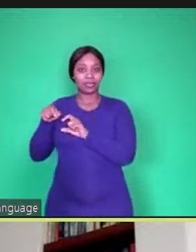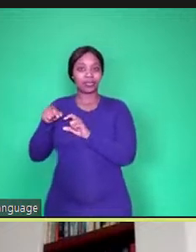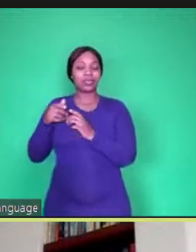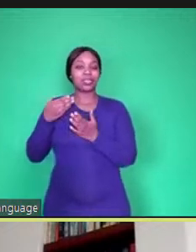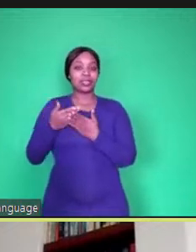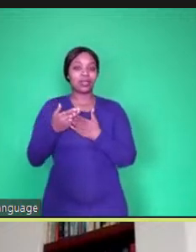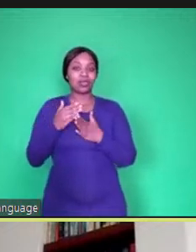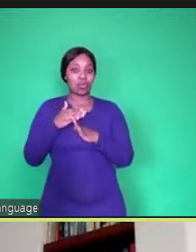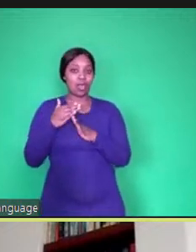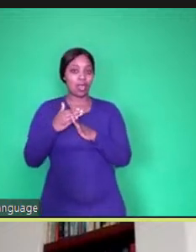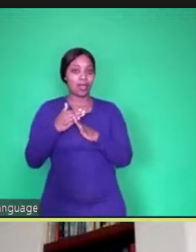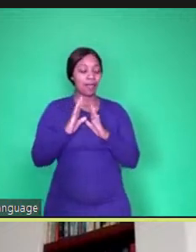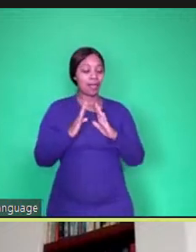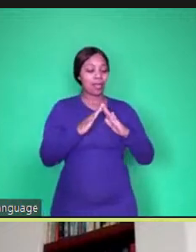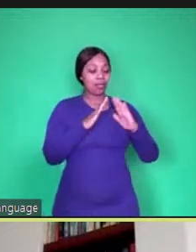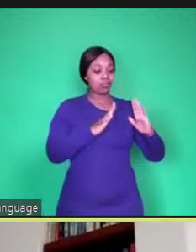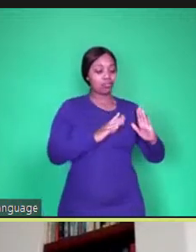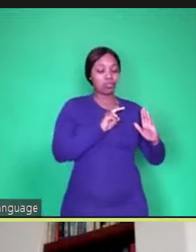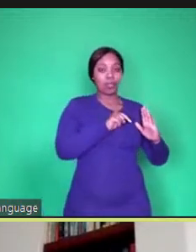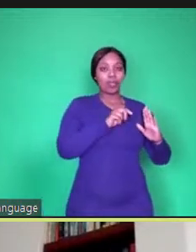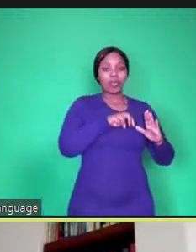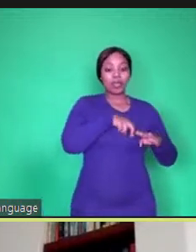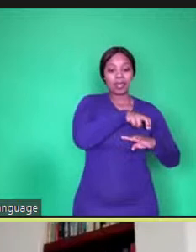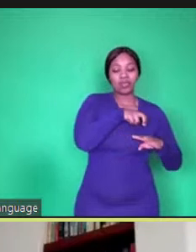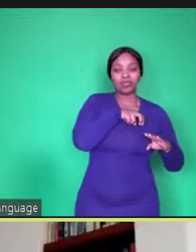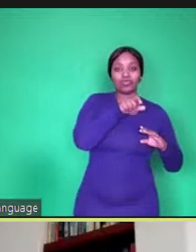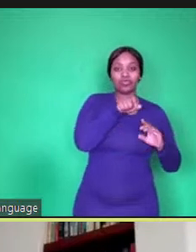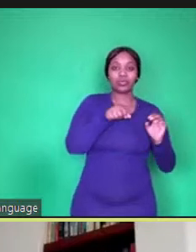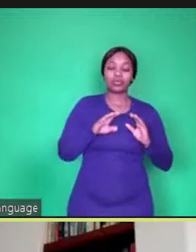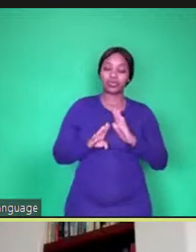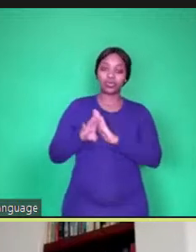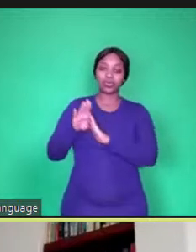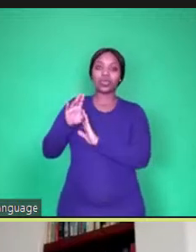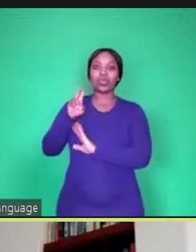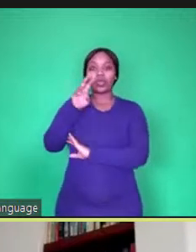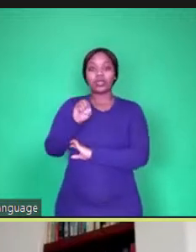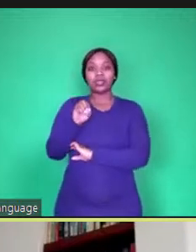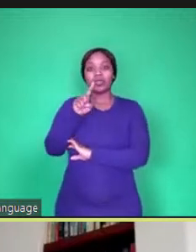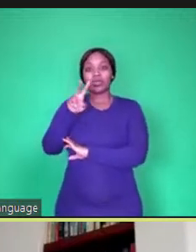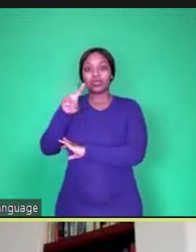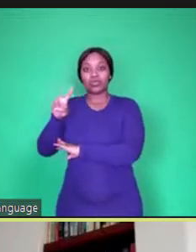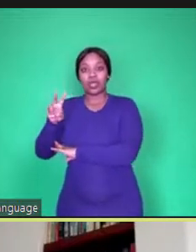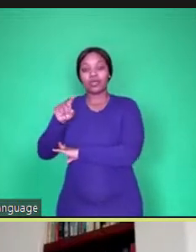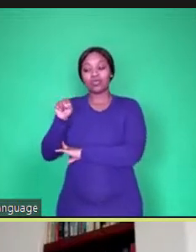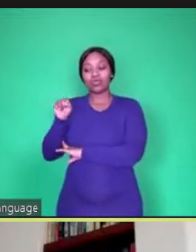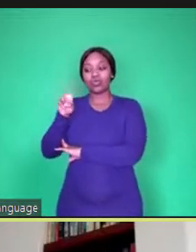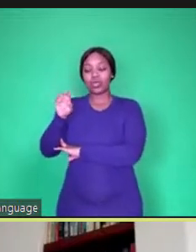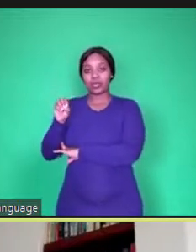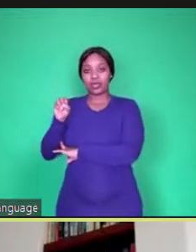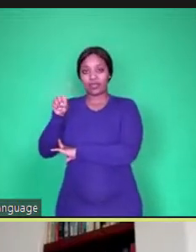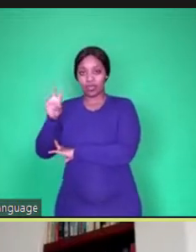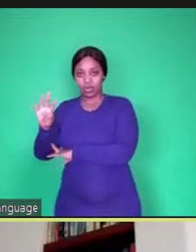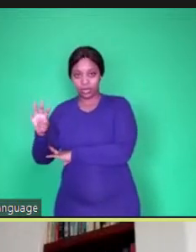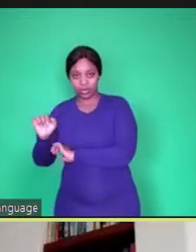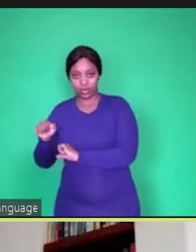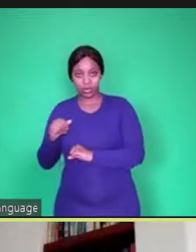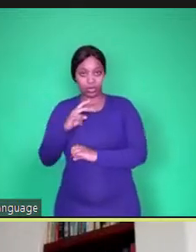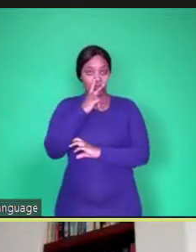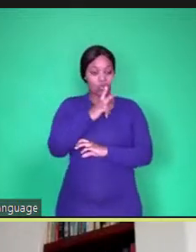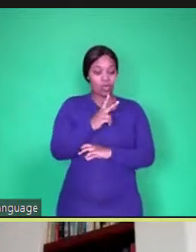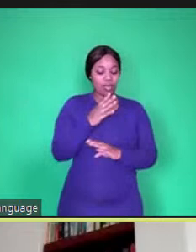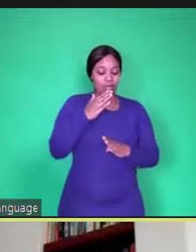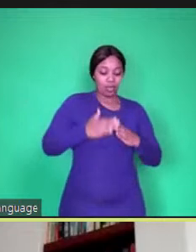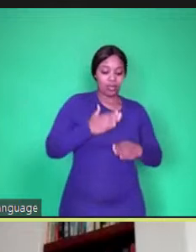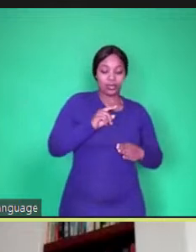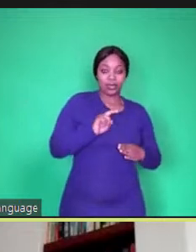starts to increase in 2012 and again in 2014. When we look at within NIDS